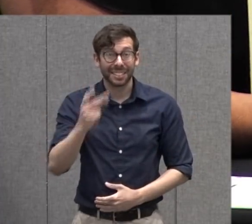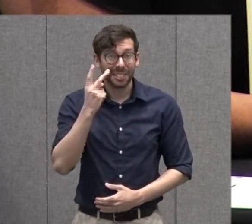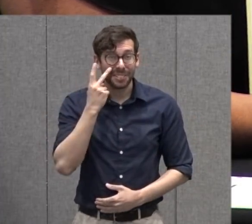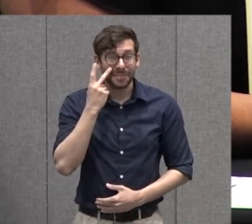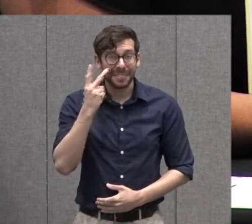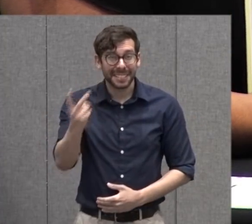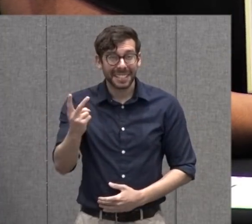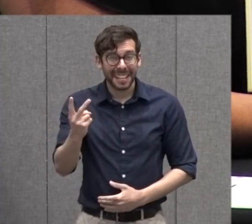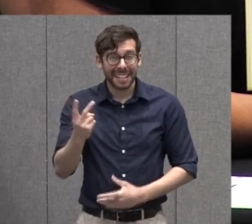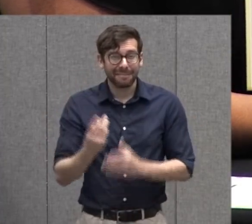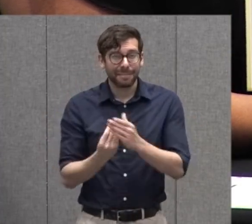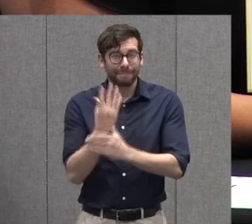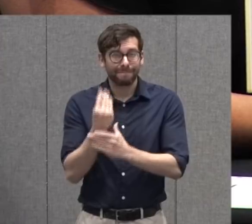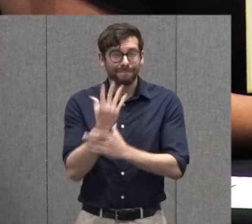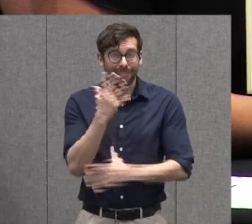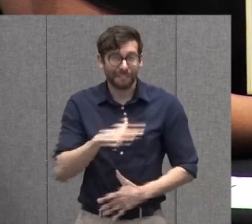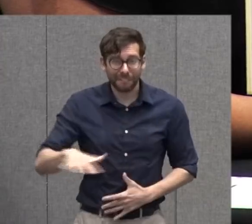field.